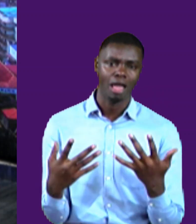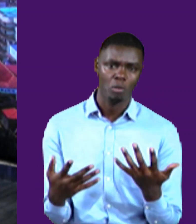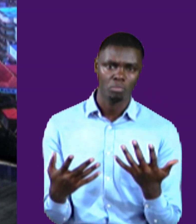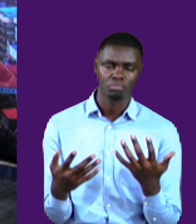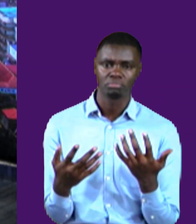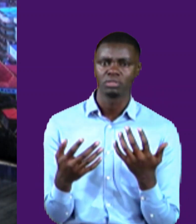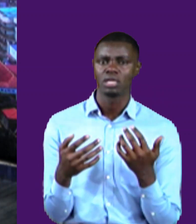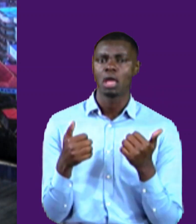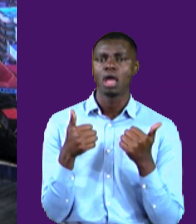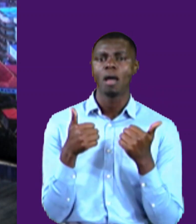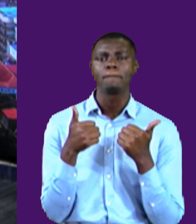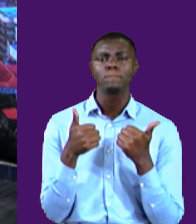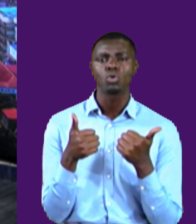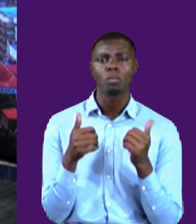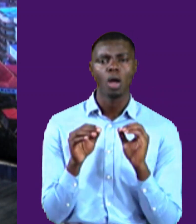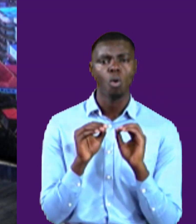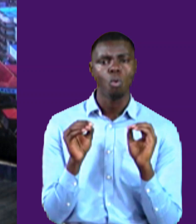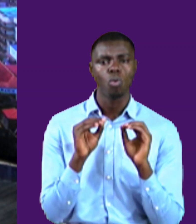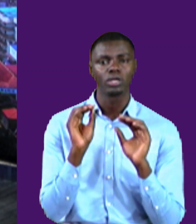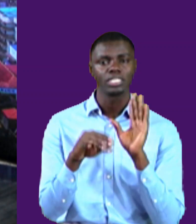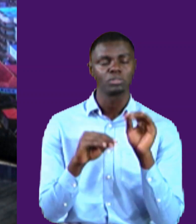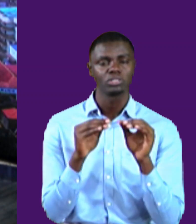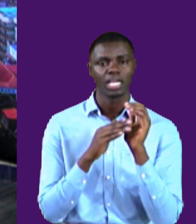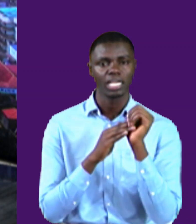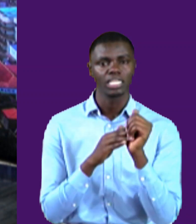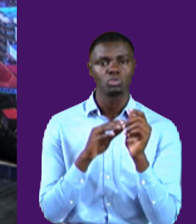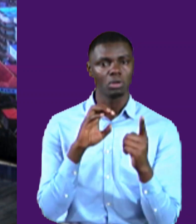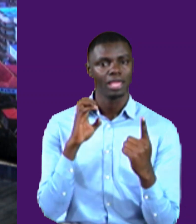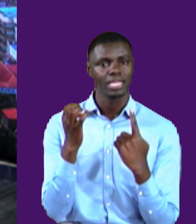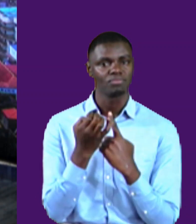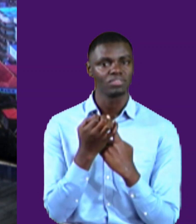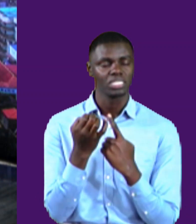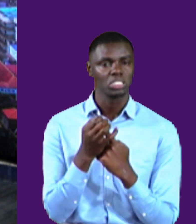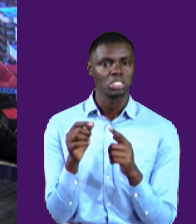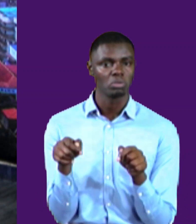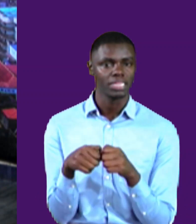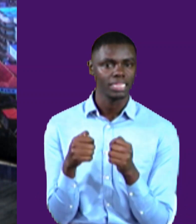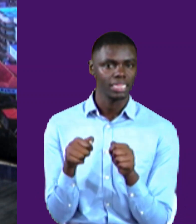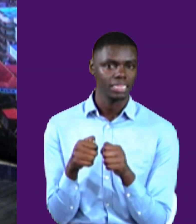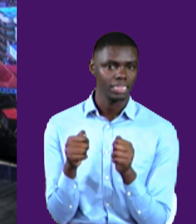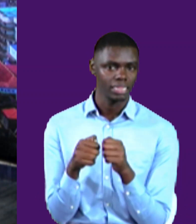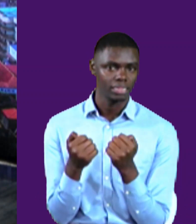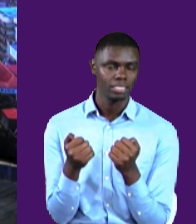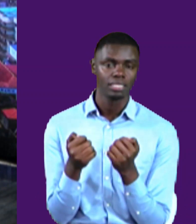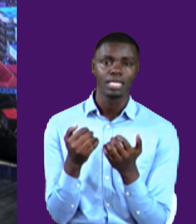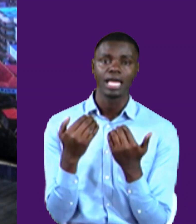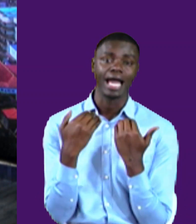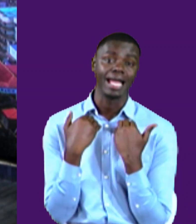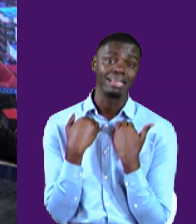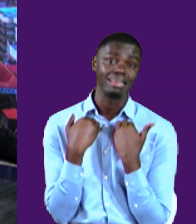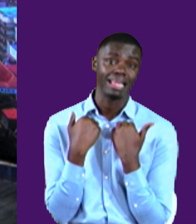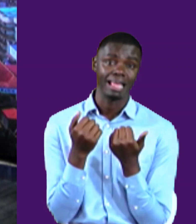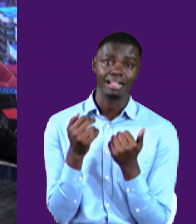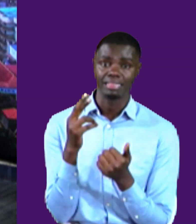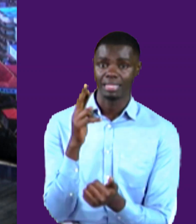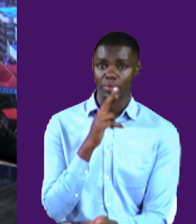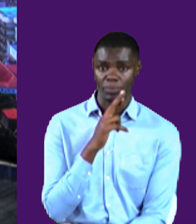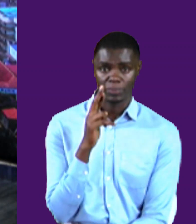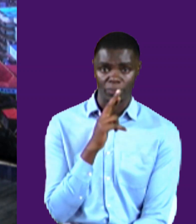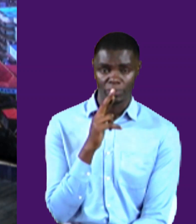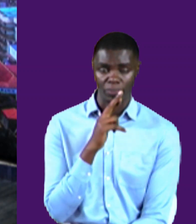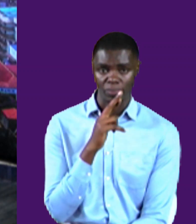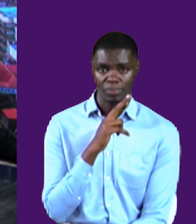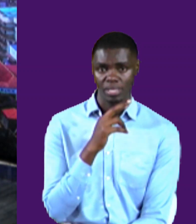improper disposal can lead to environmental contamination and health risks